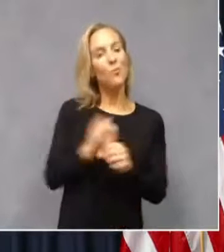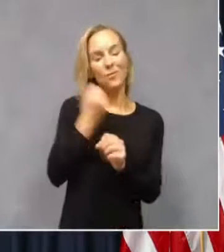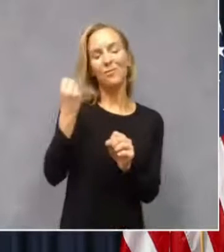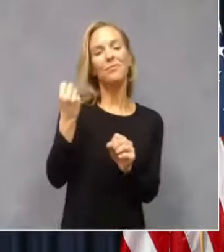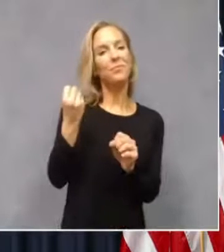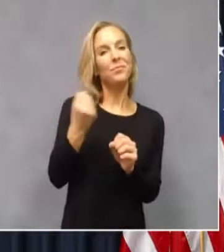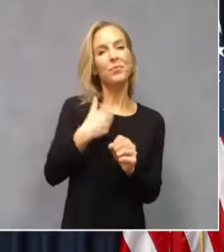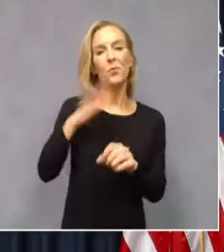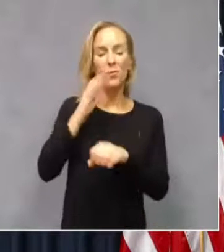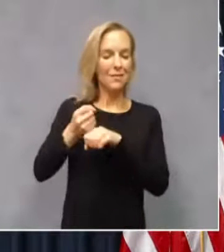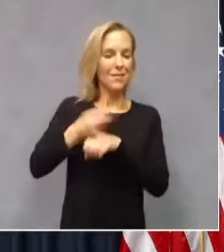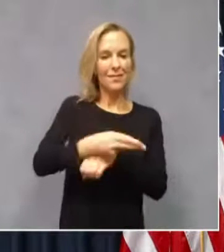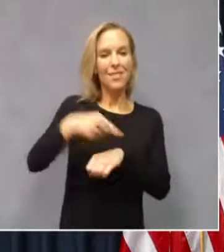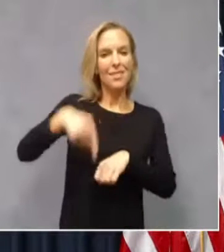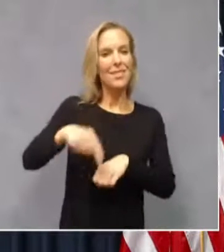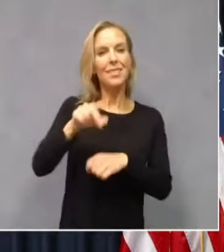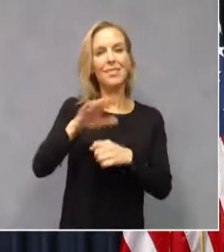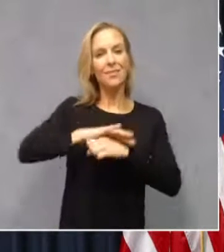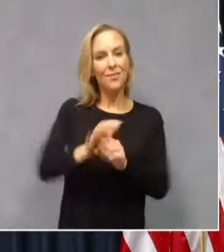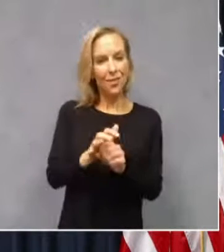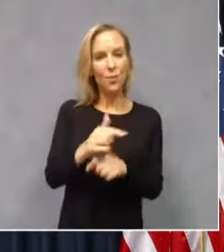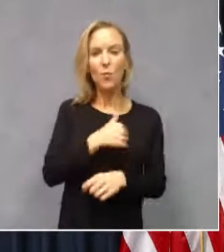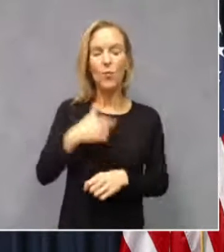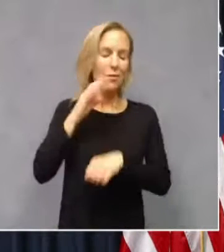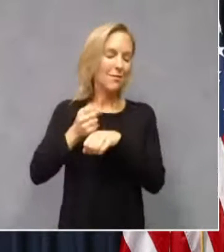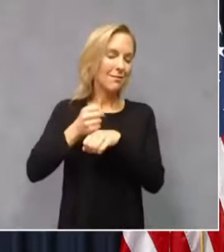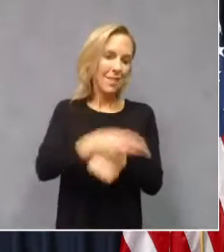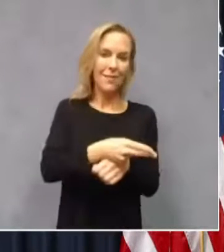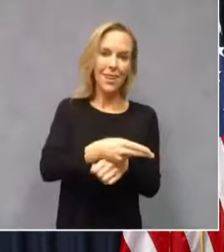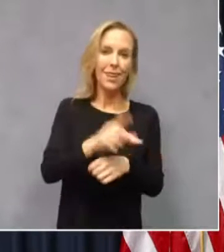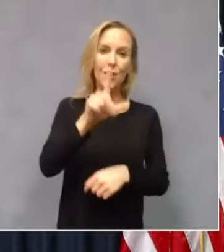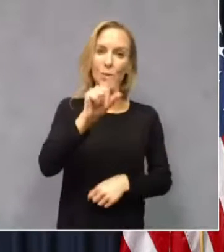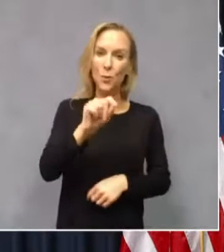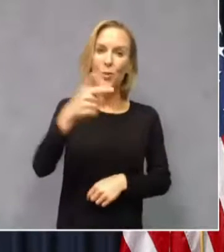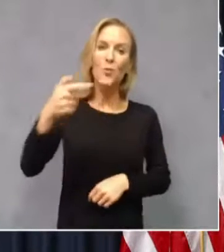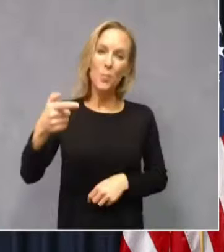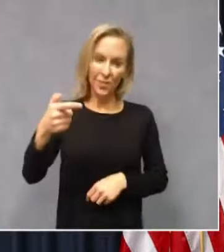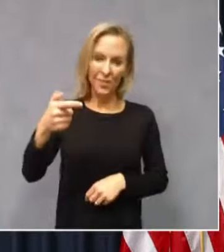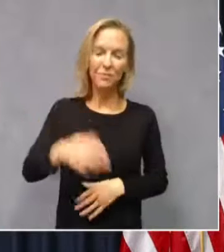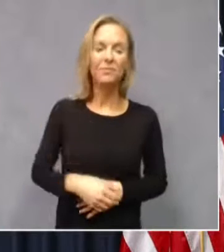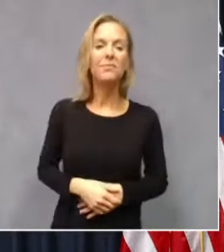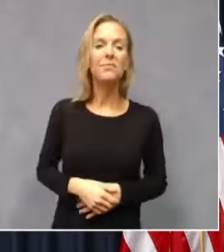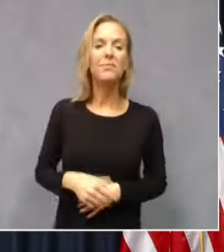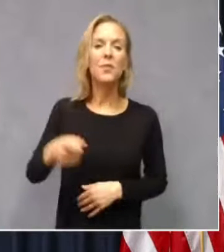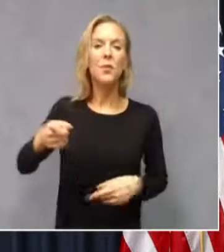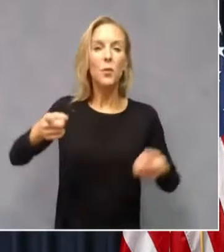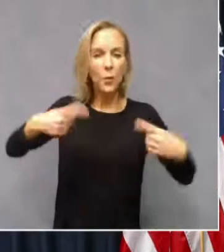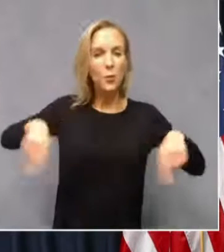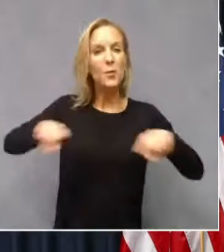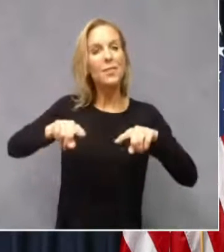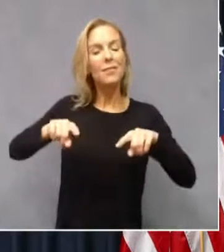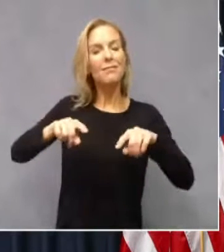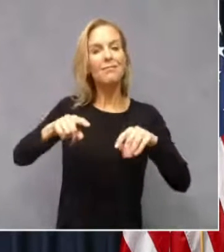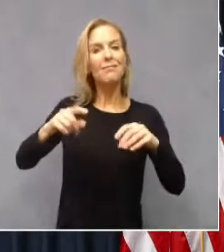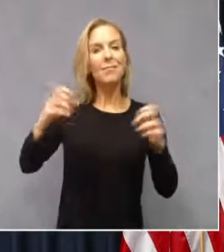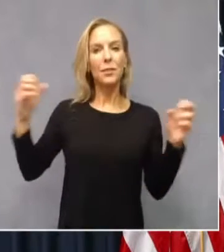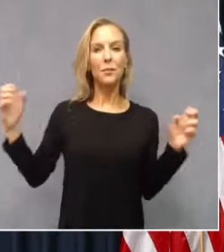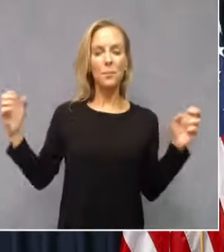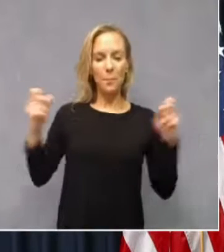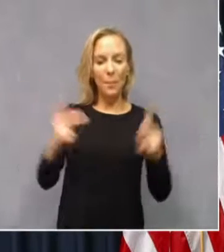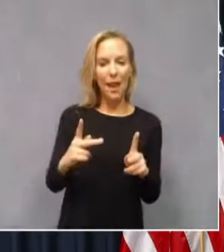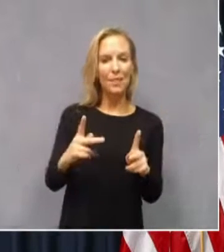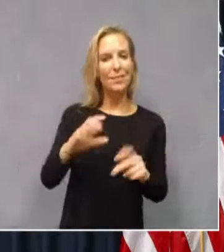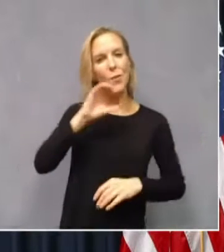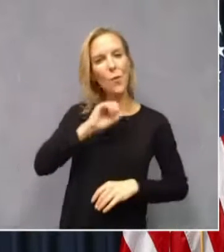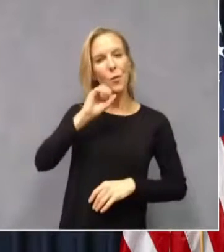this virus. We're going to defeat it in 2021. And we are going to get back some of the old normal things that